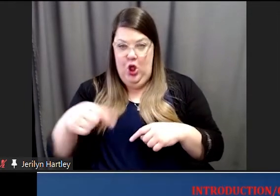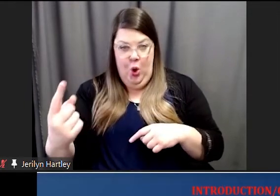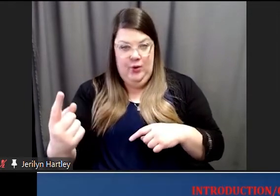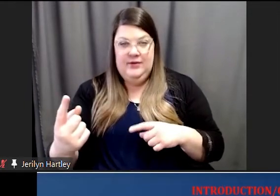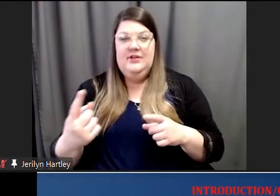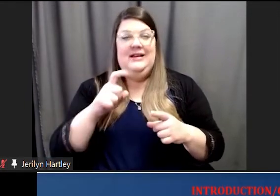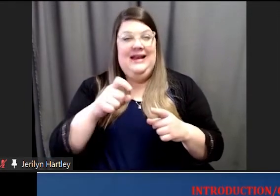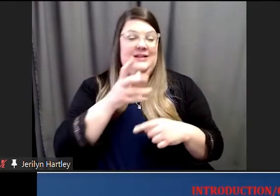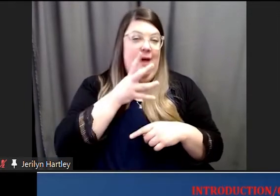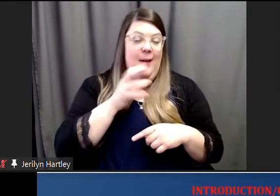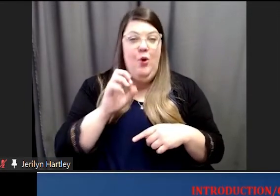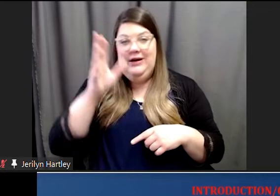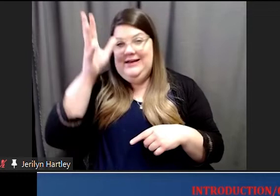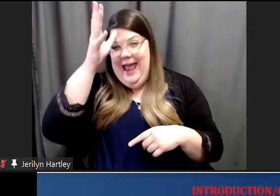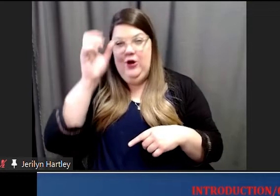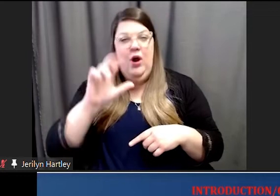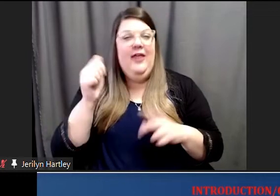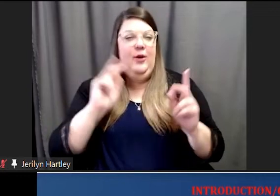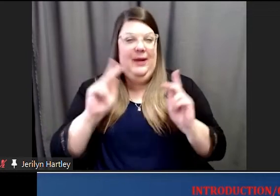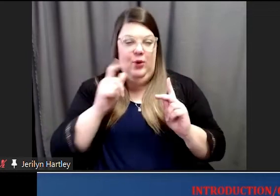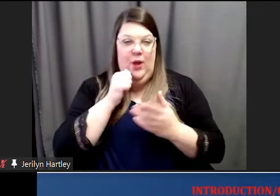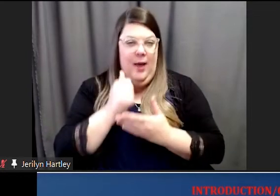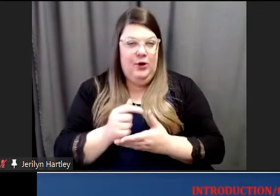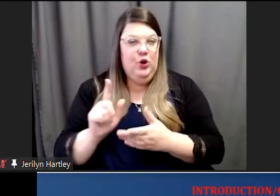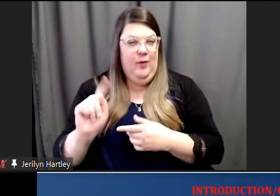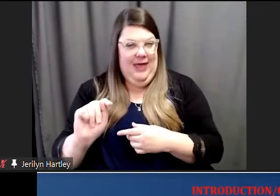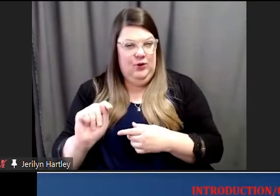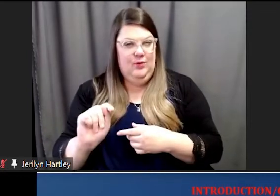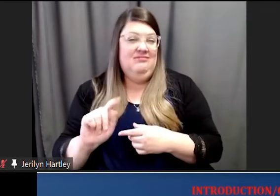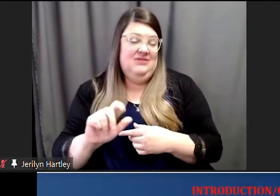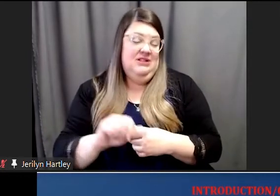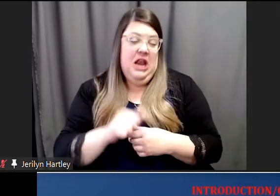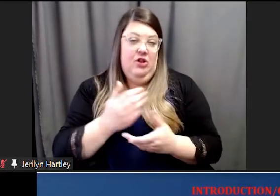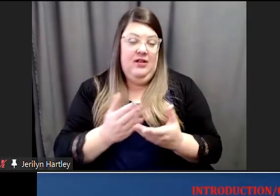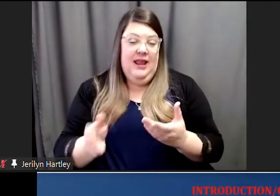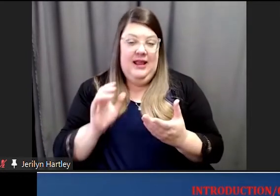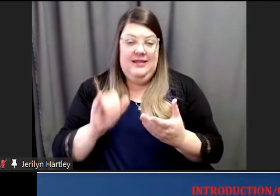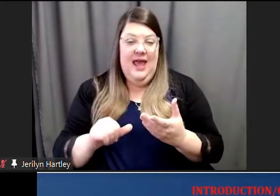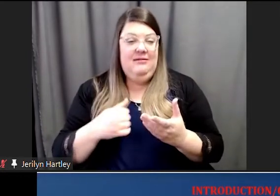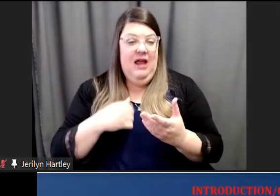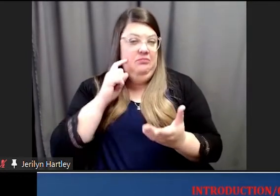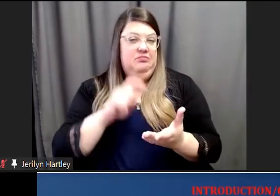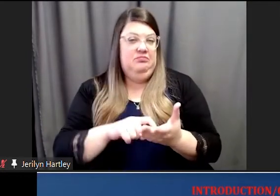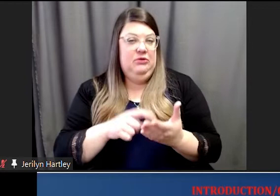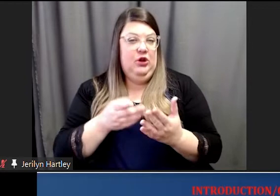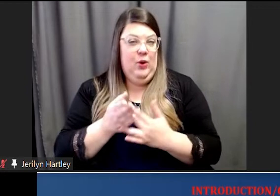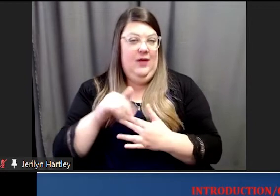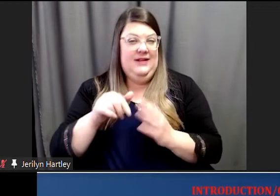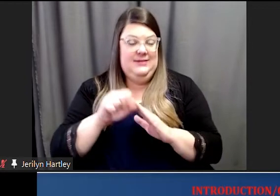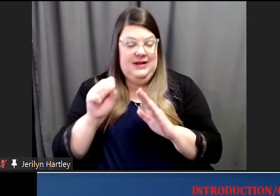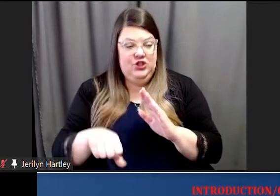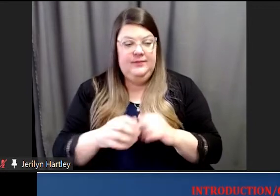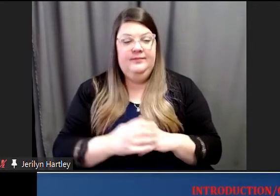her mom, dad, other people that help her to go to the bathroom. So that's just another thing that I saw throughout this